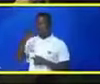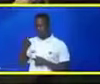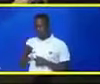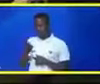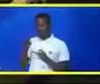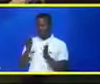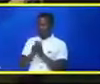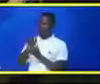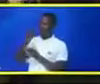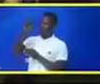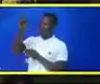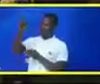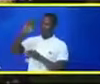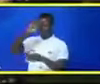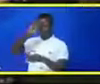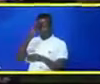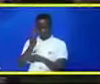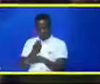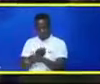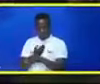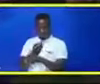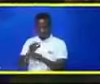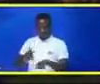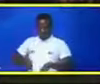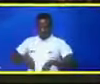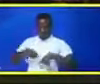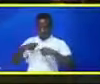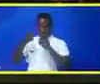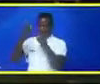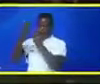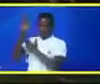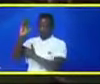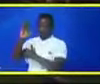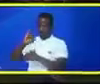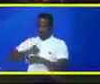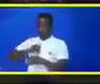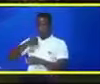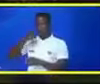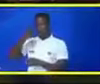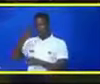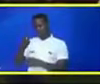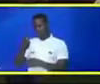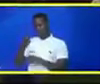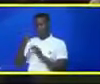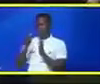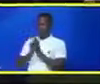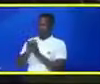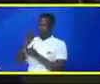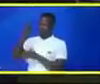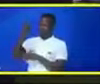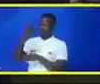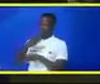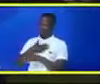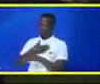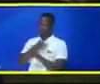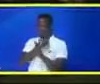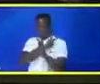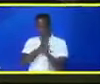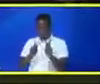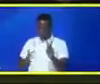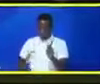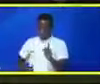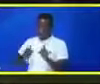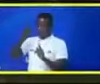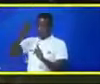that you are the Son of the living God. I declare that you are my King. You are